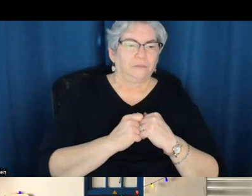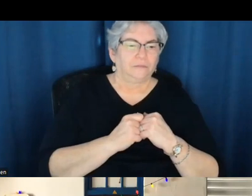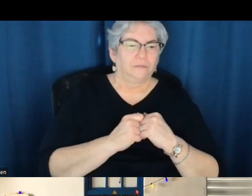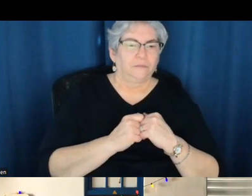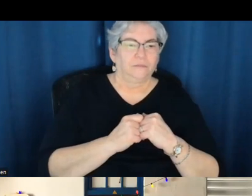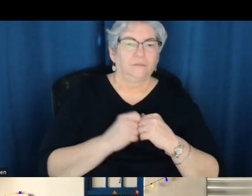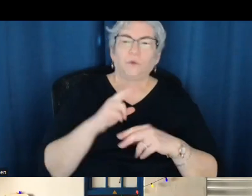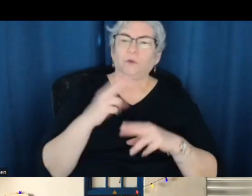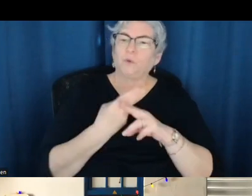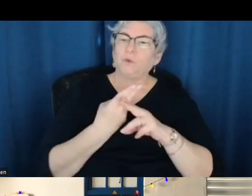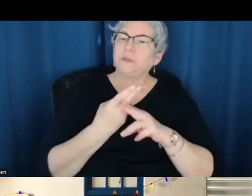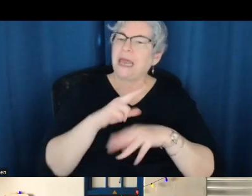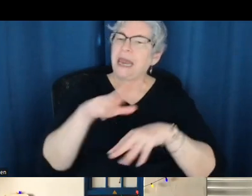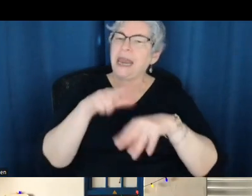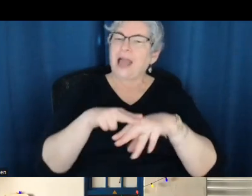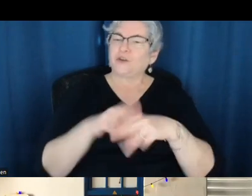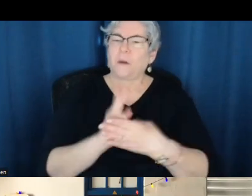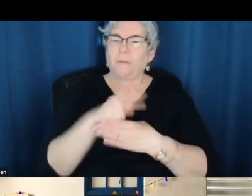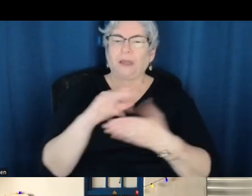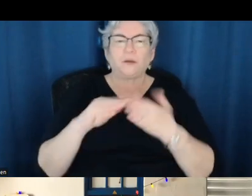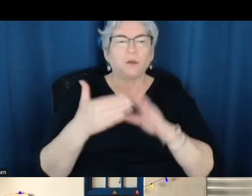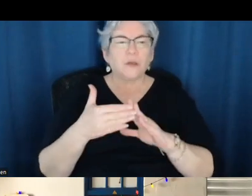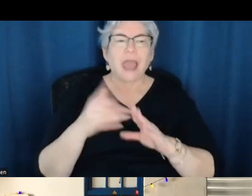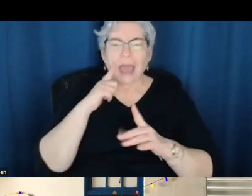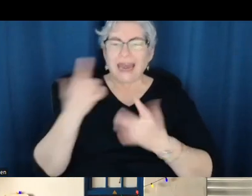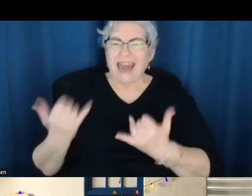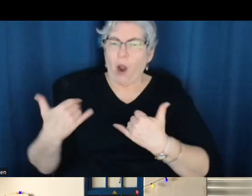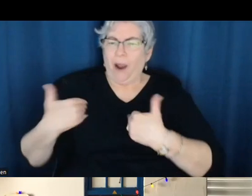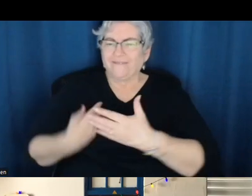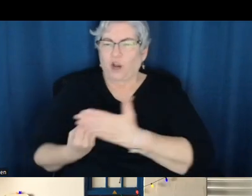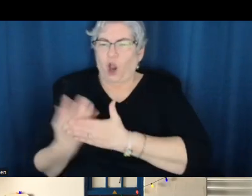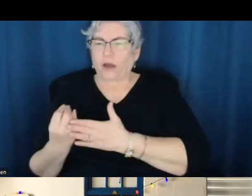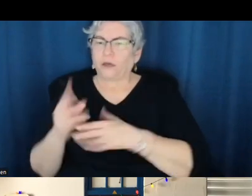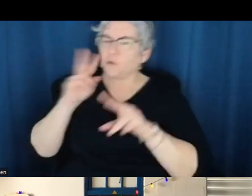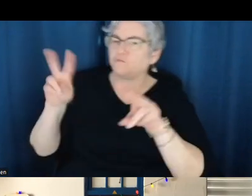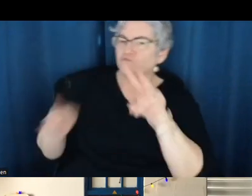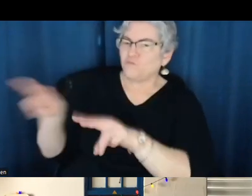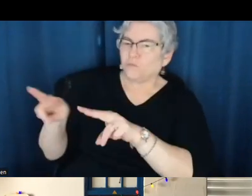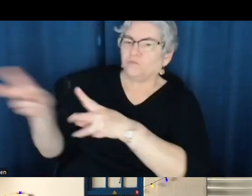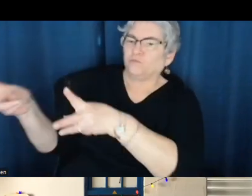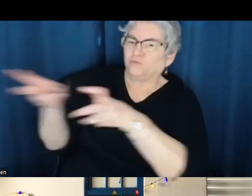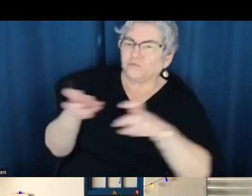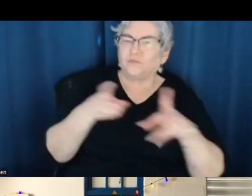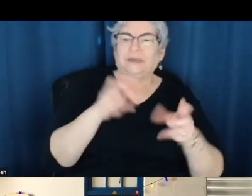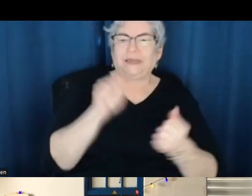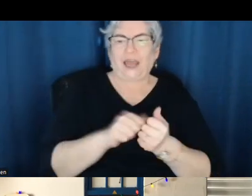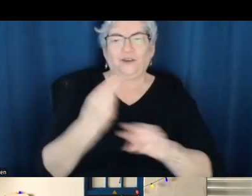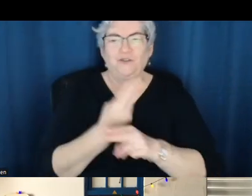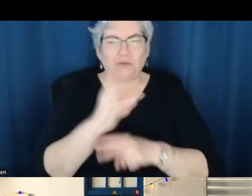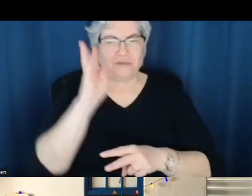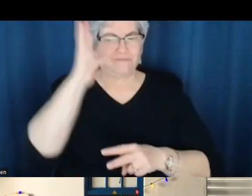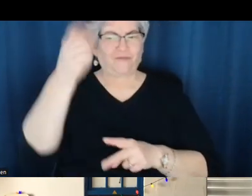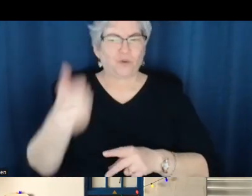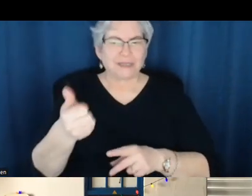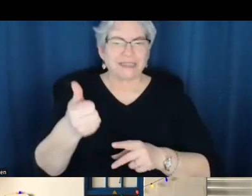Use natural plant communities and existing public gardens to spark your creativity. Here on the left